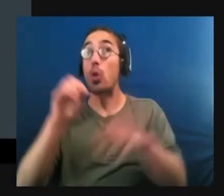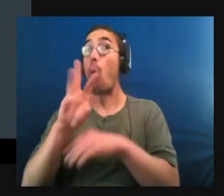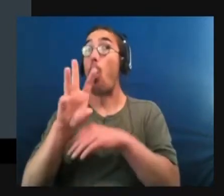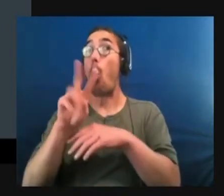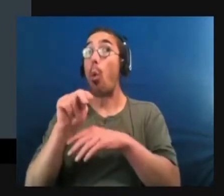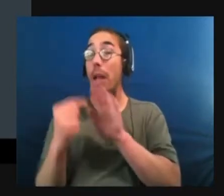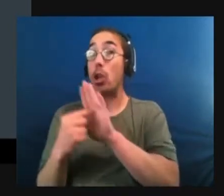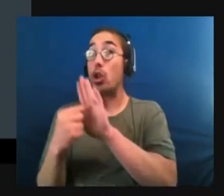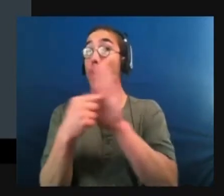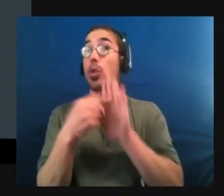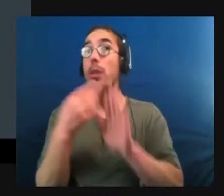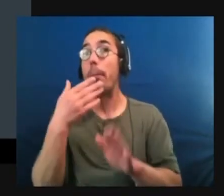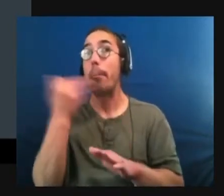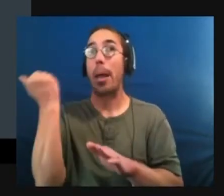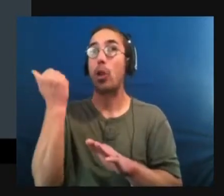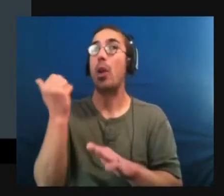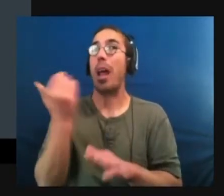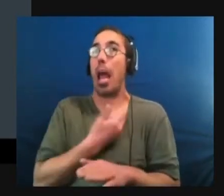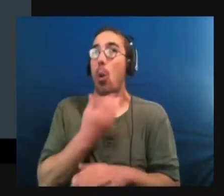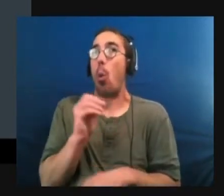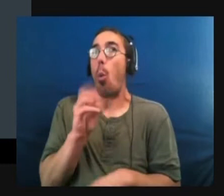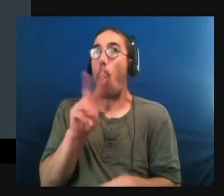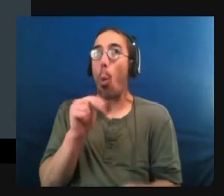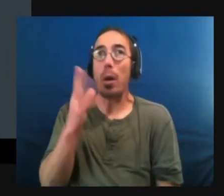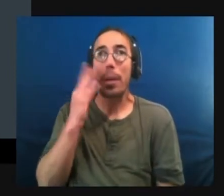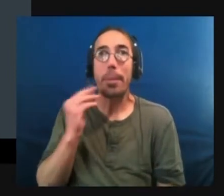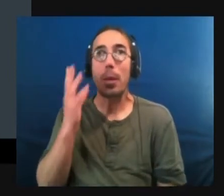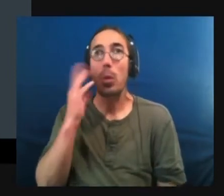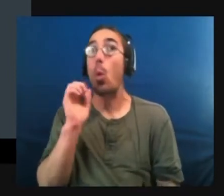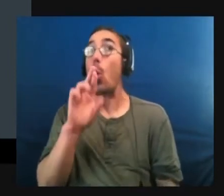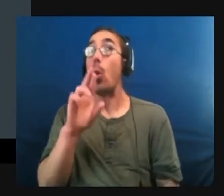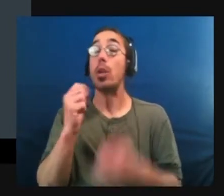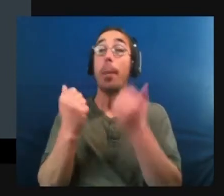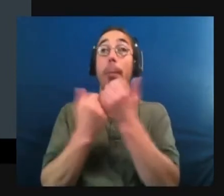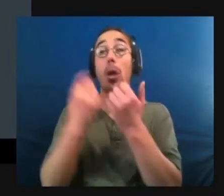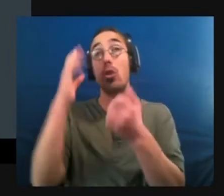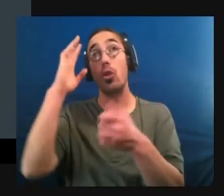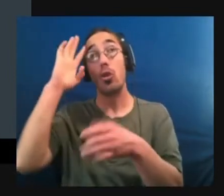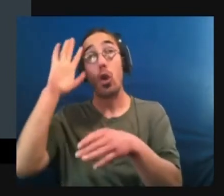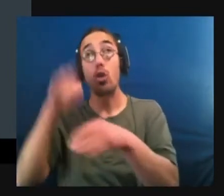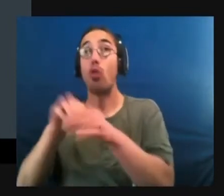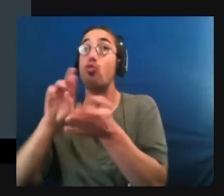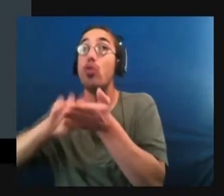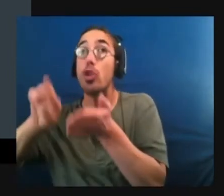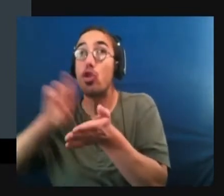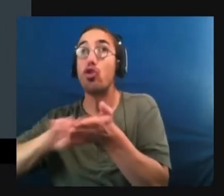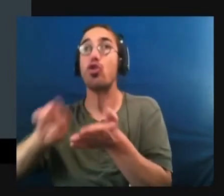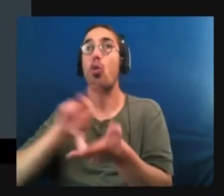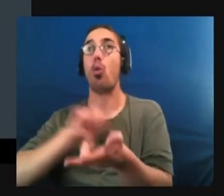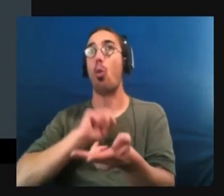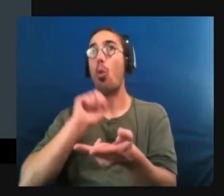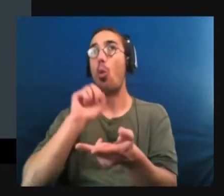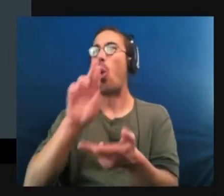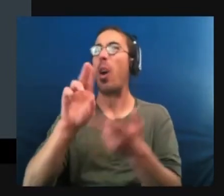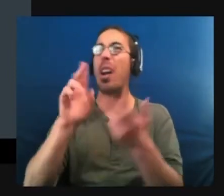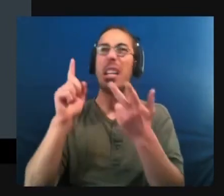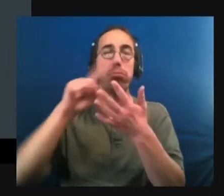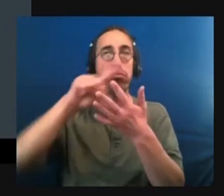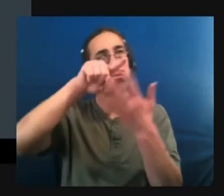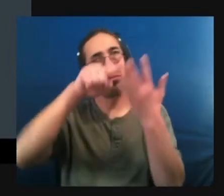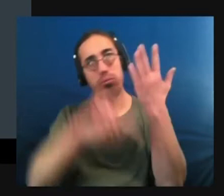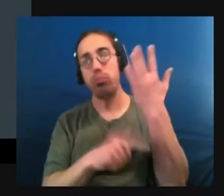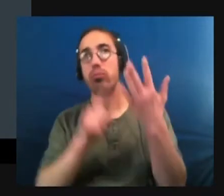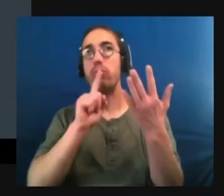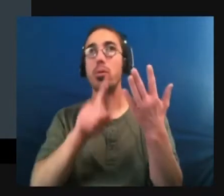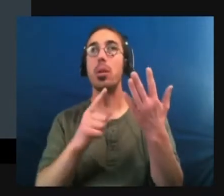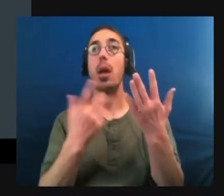reflects our experiences. You might support autistic researchers. There's a long list.